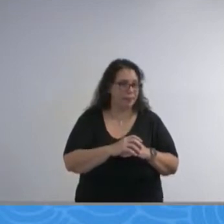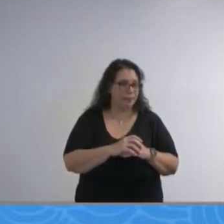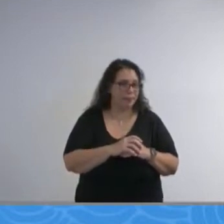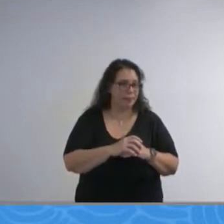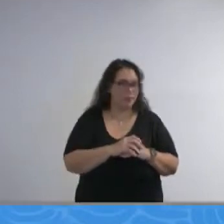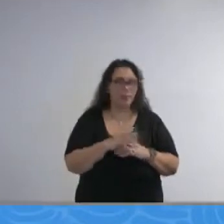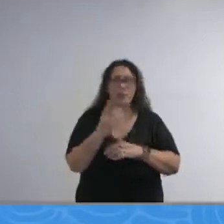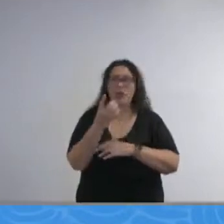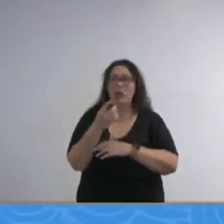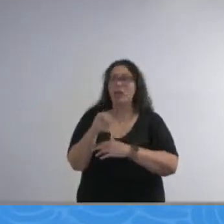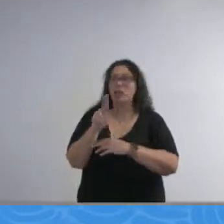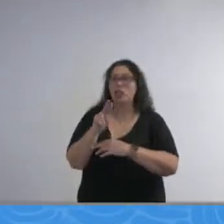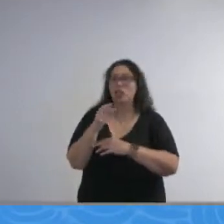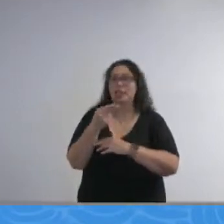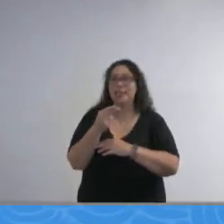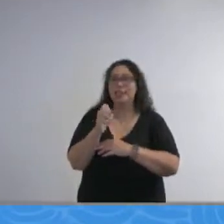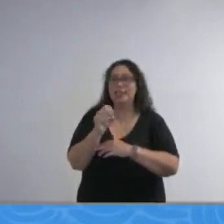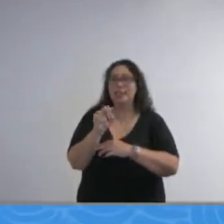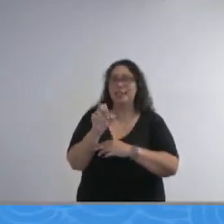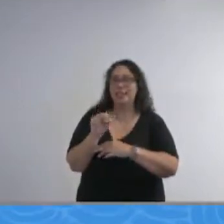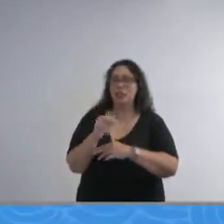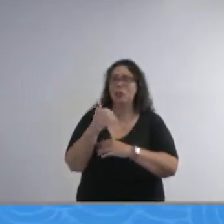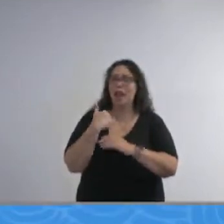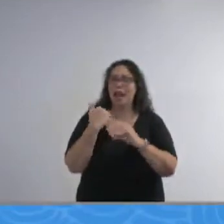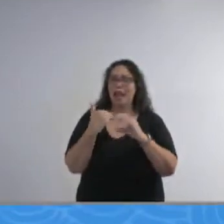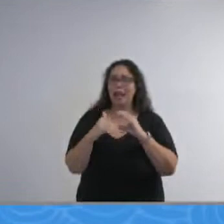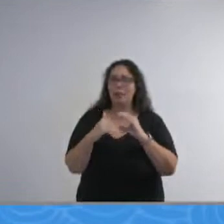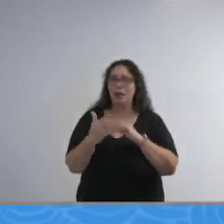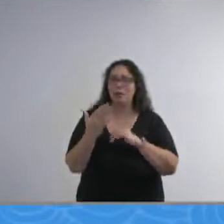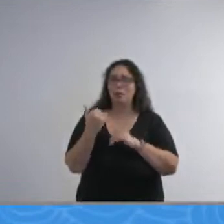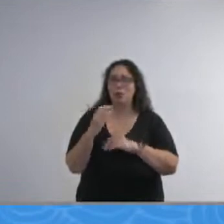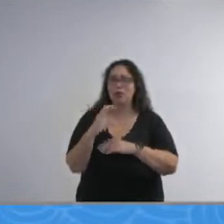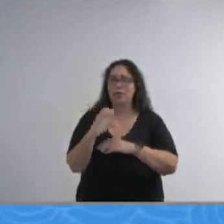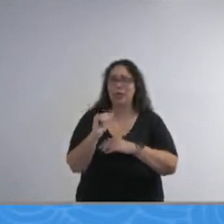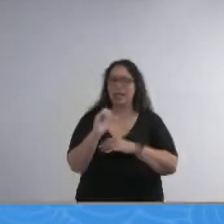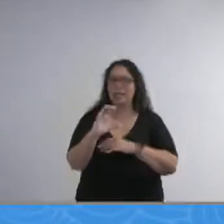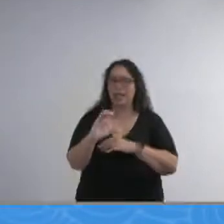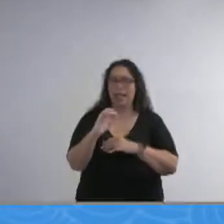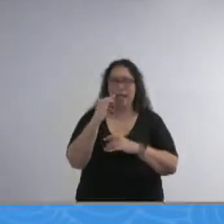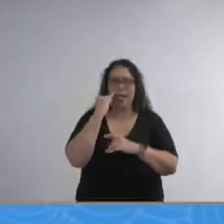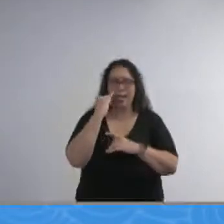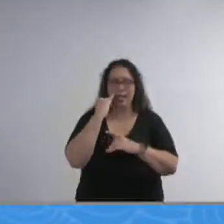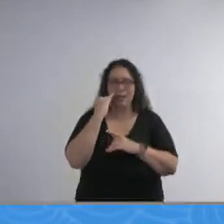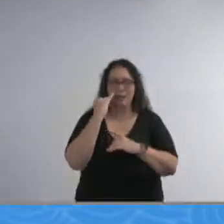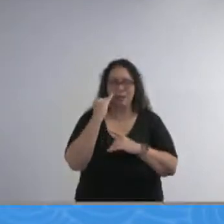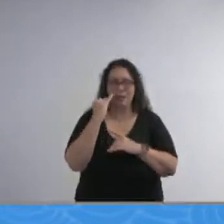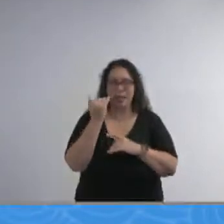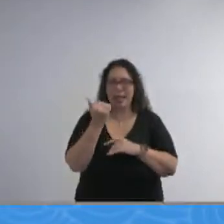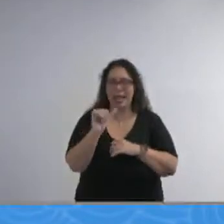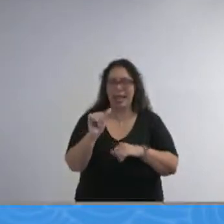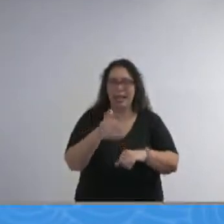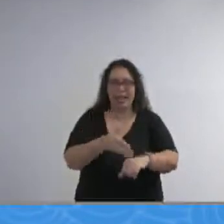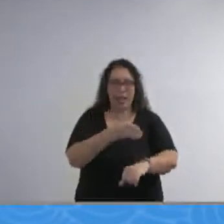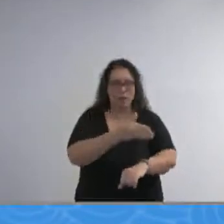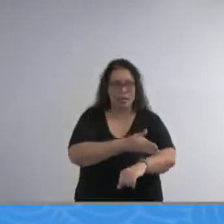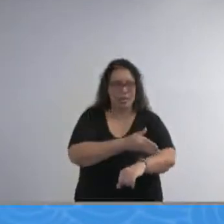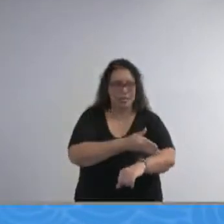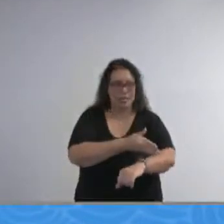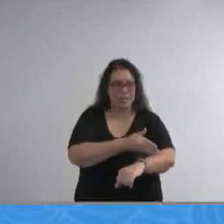Dr. Henan, we did have an email before in our CAC if we could have any updates on